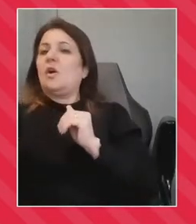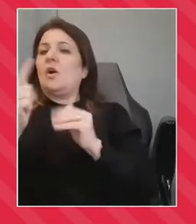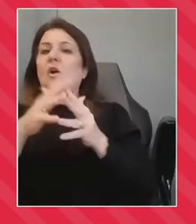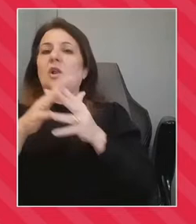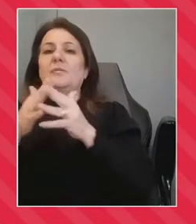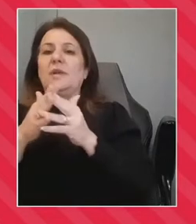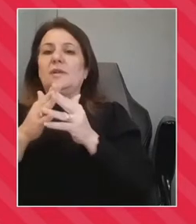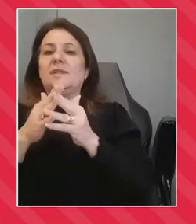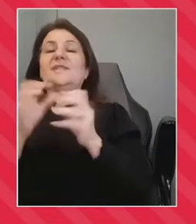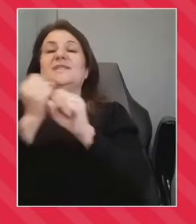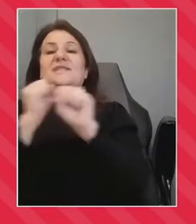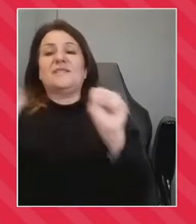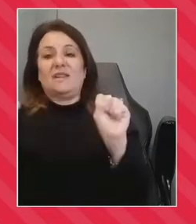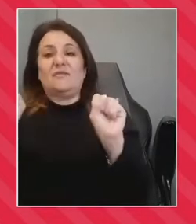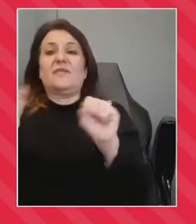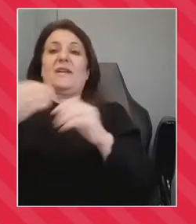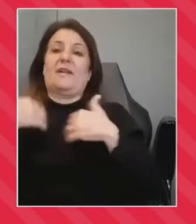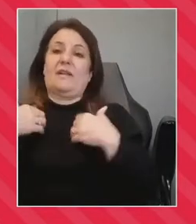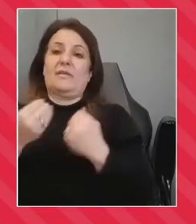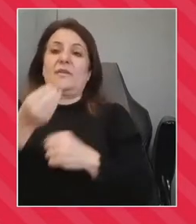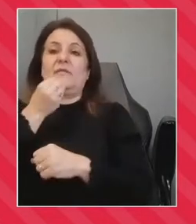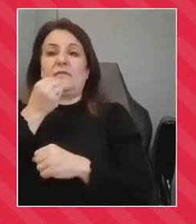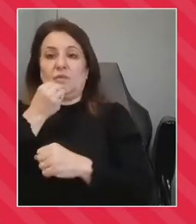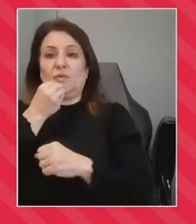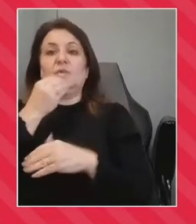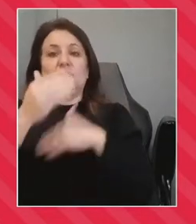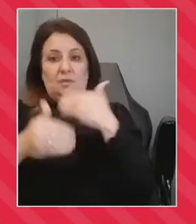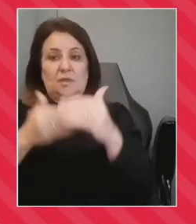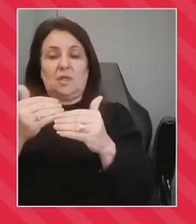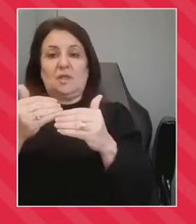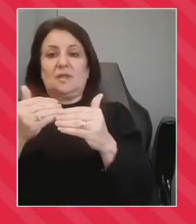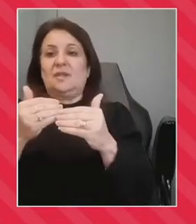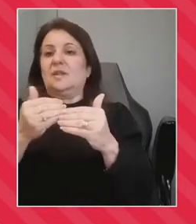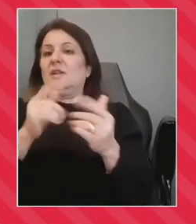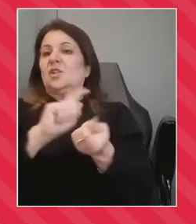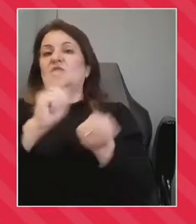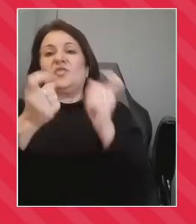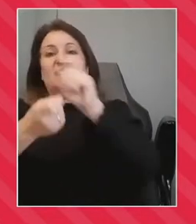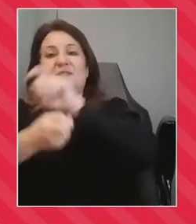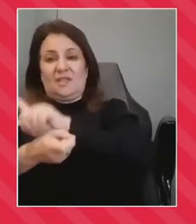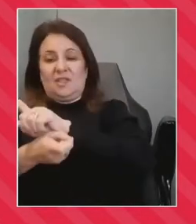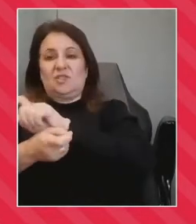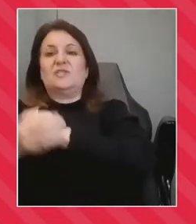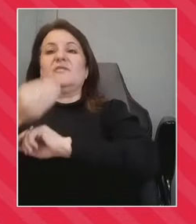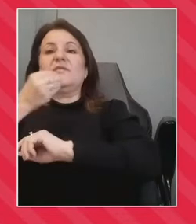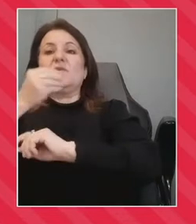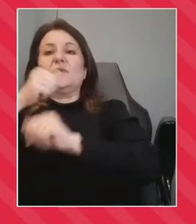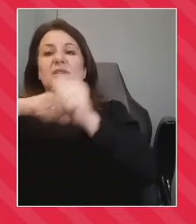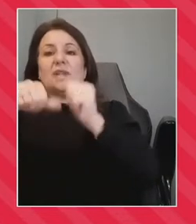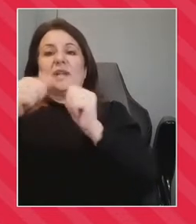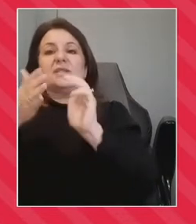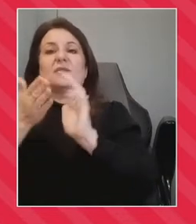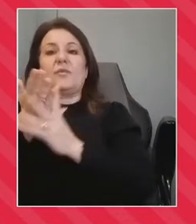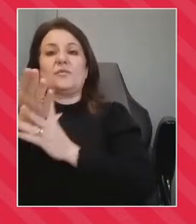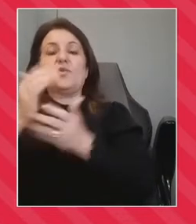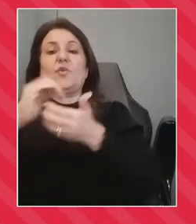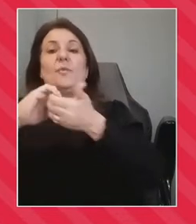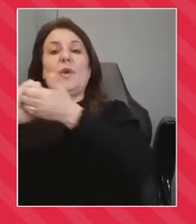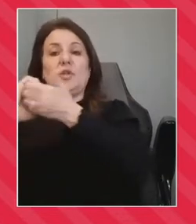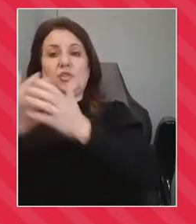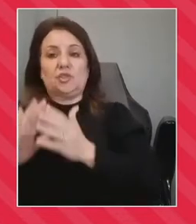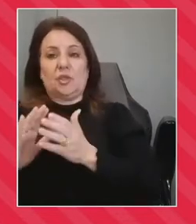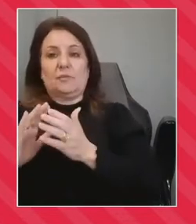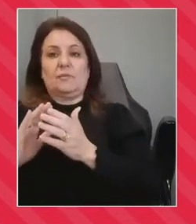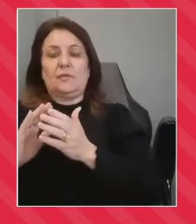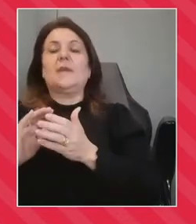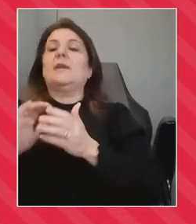food sources. We're developing, translating, and enacting nutrition science through partnership, and we are prioritizing equity at every